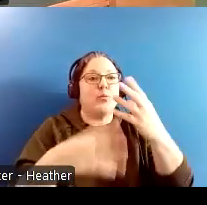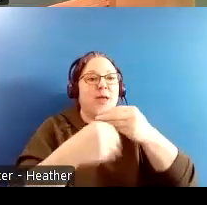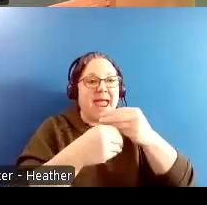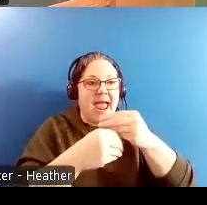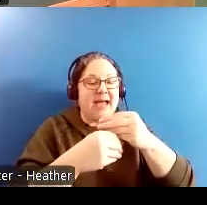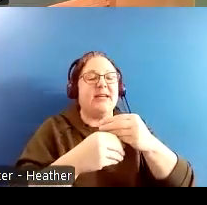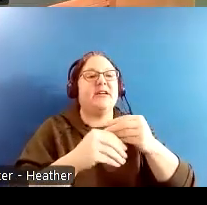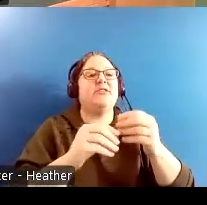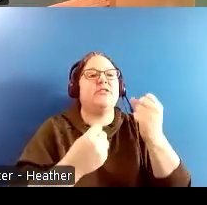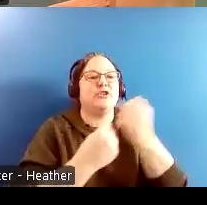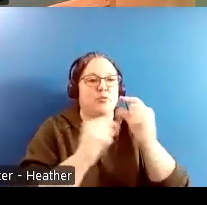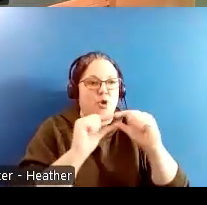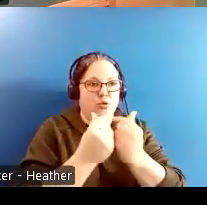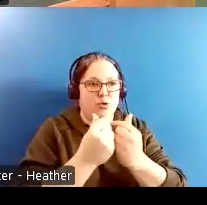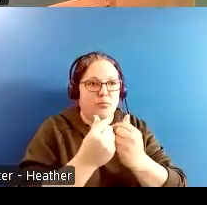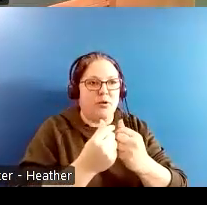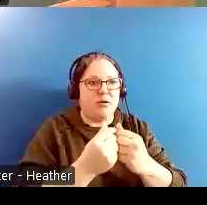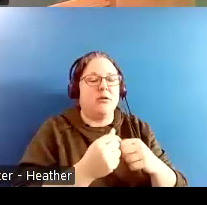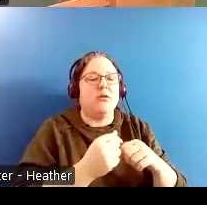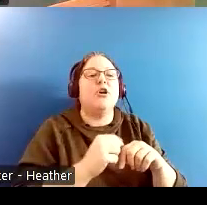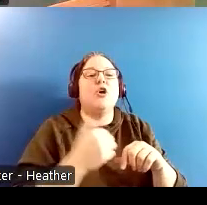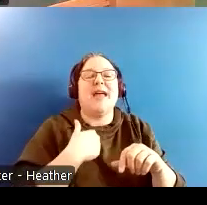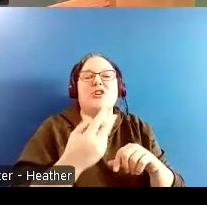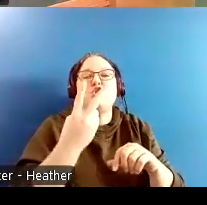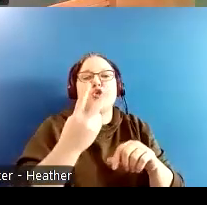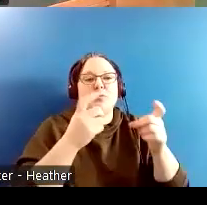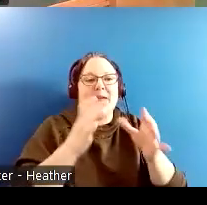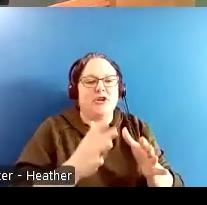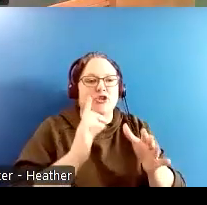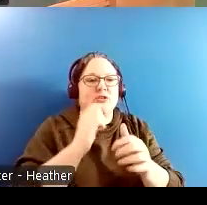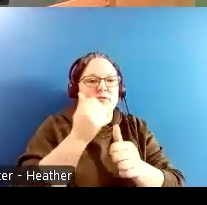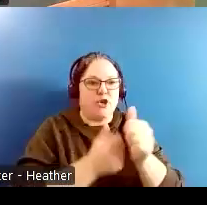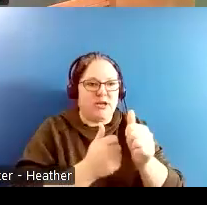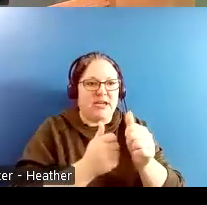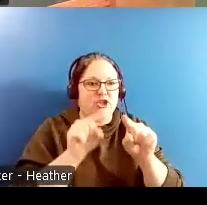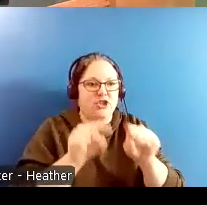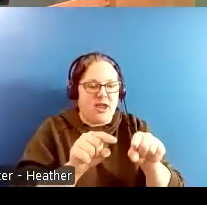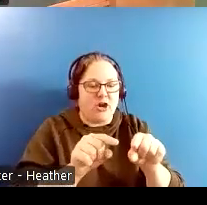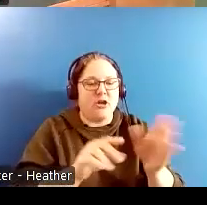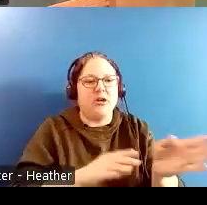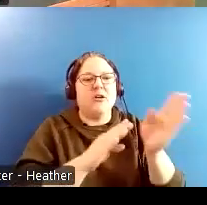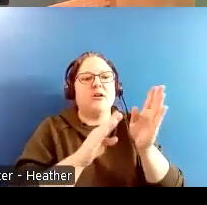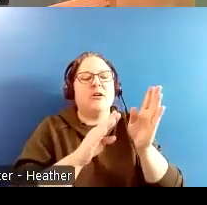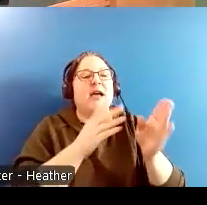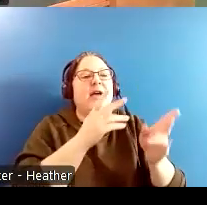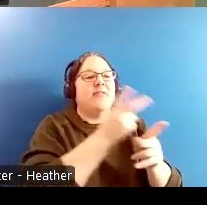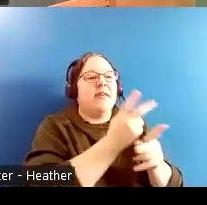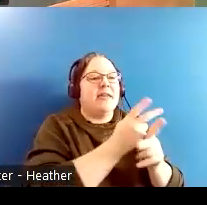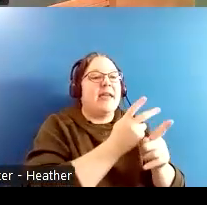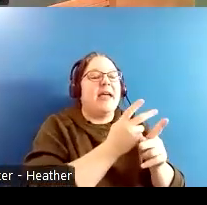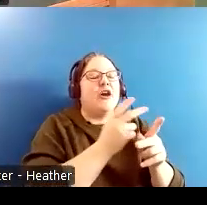add-on. So we had one care manager, two separate care managers, one for each of those intervention groups. And the care manager for the internet support